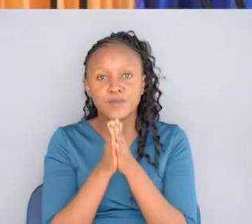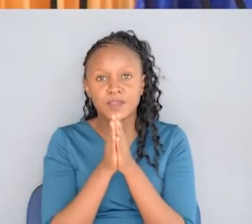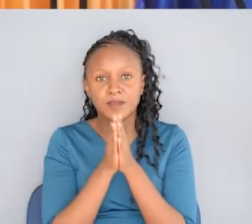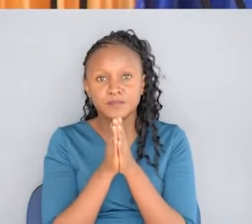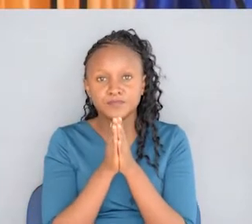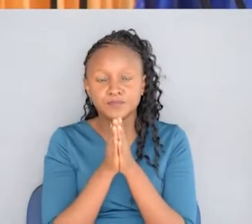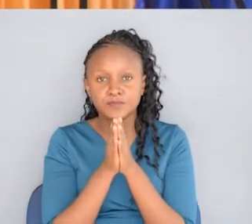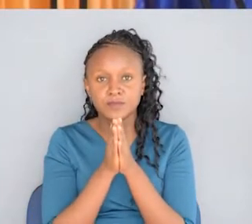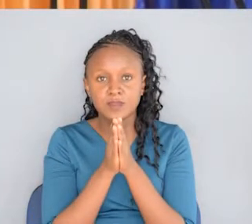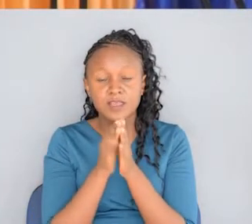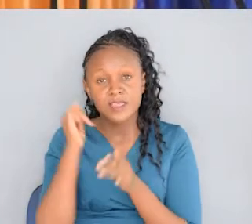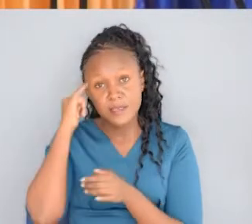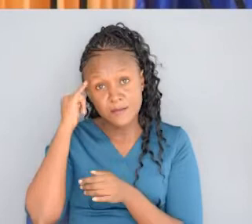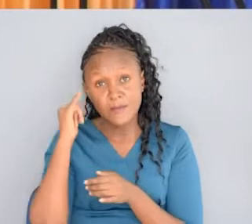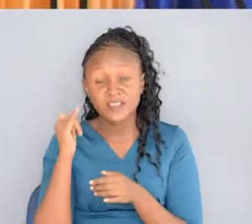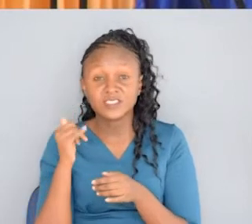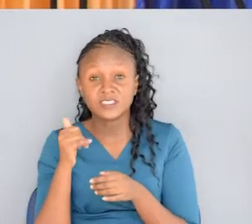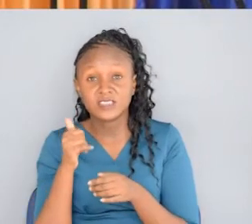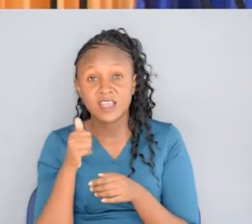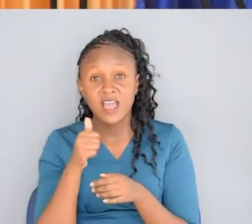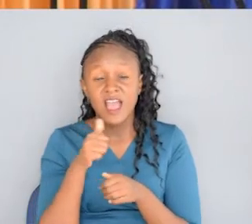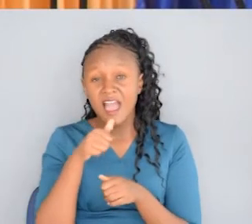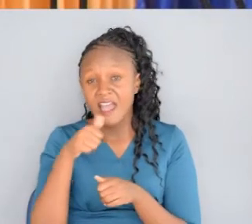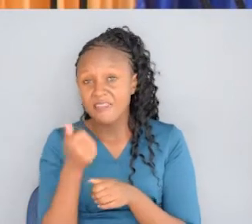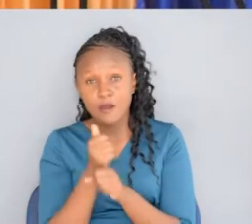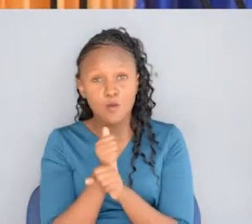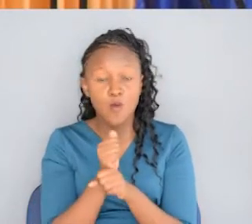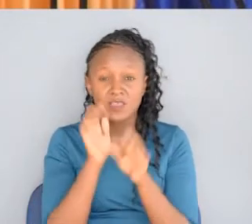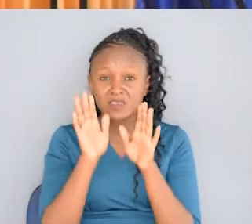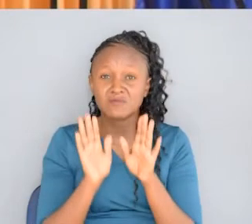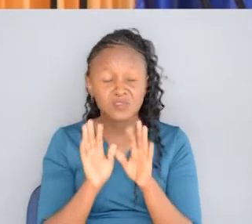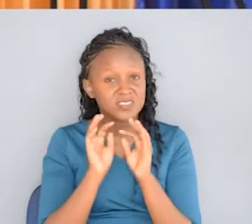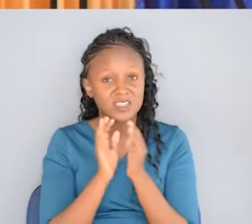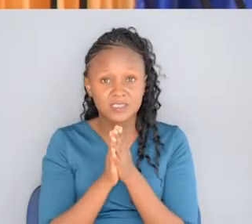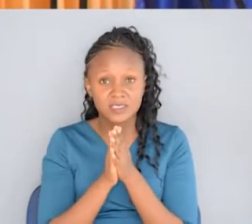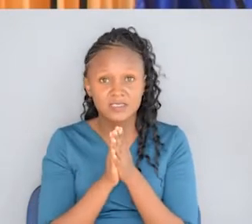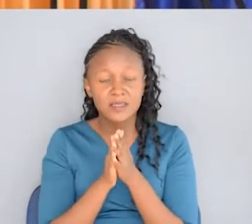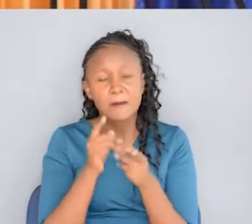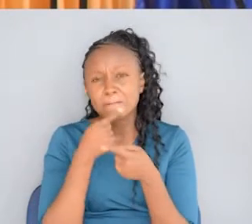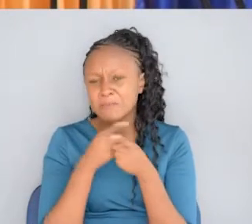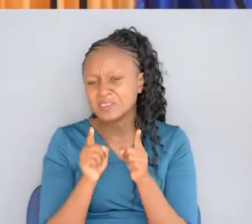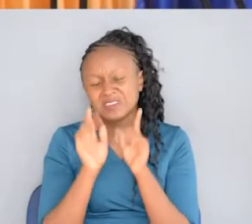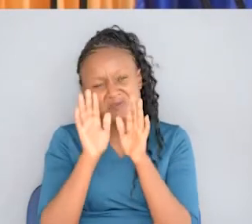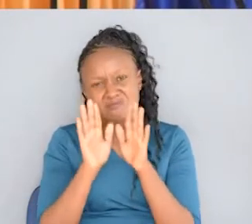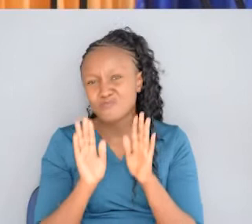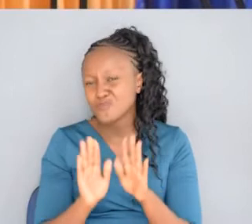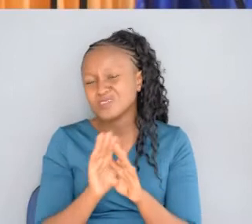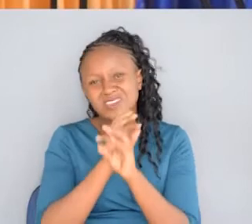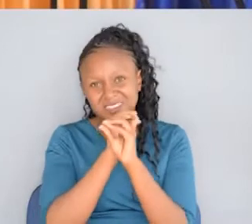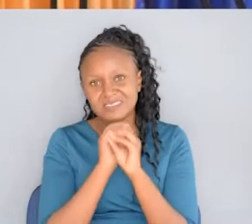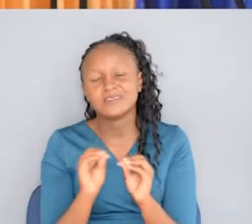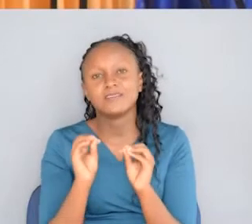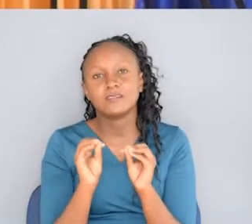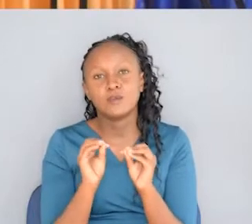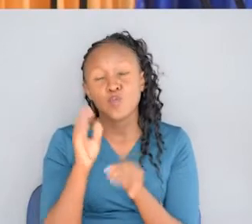imagine other works to be necessary, which after all are nothing of the kind. You know, I could see